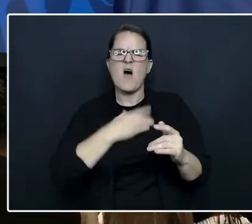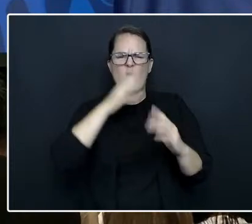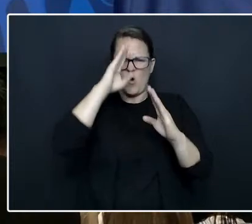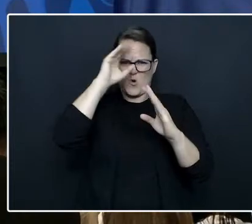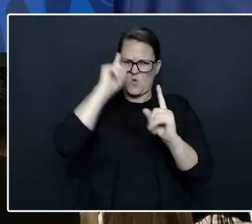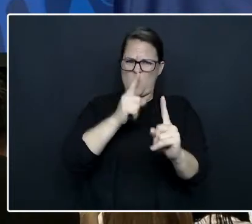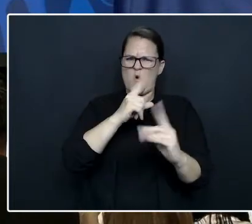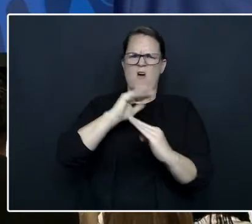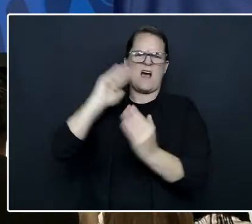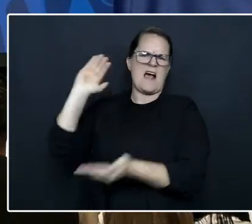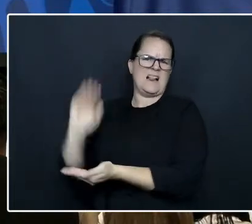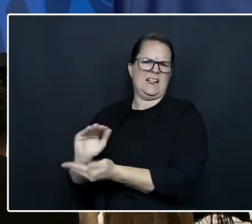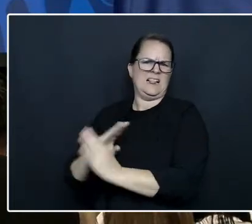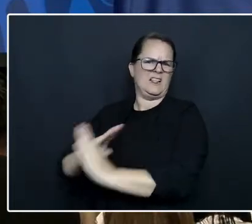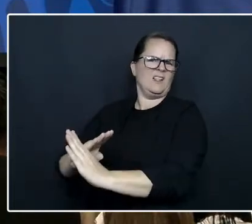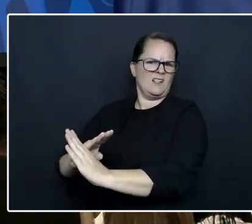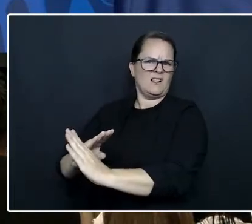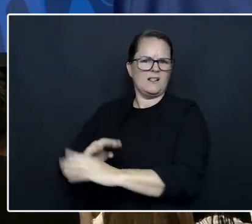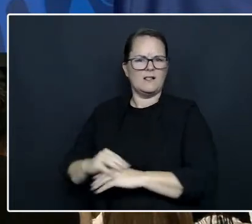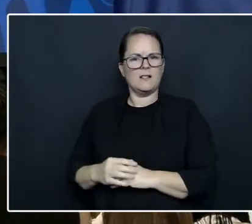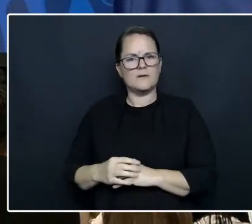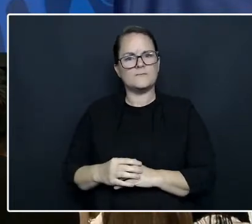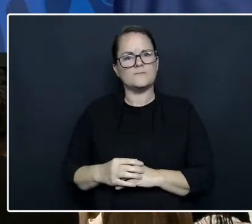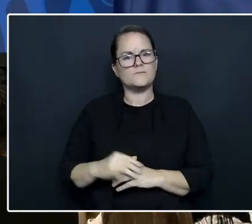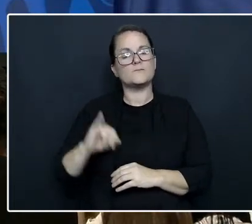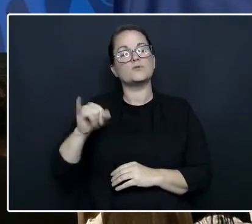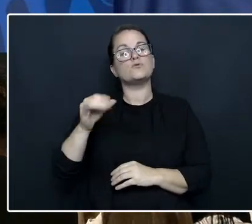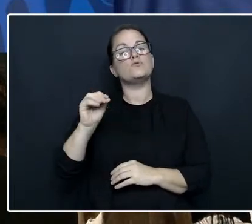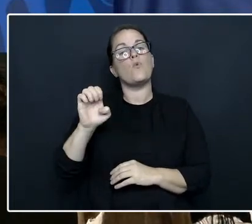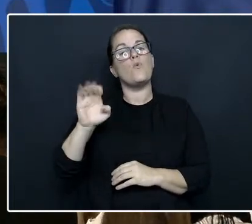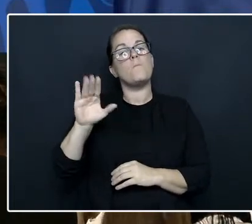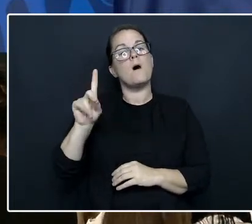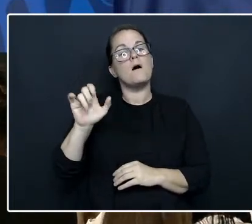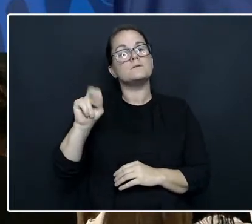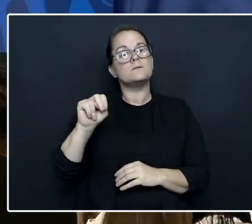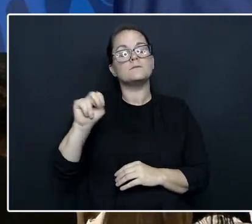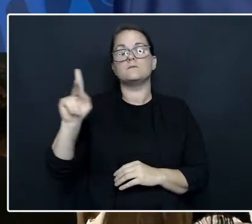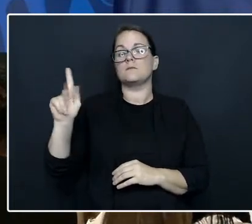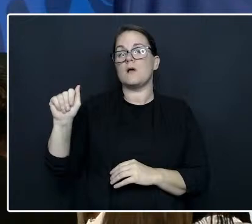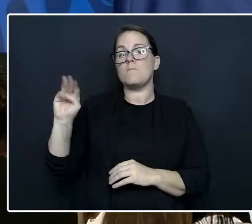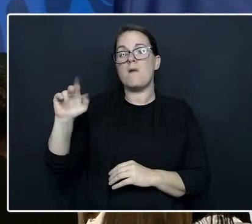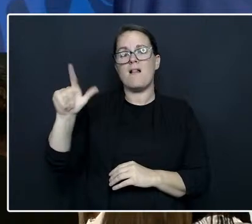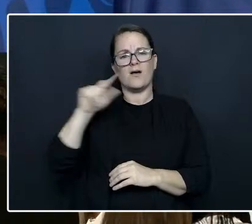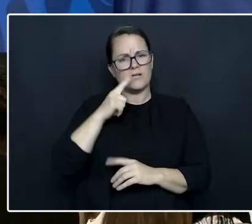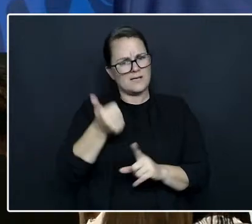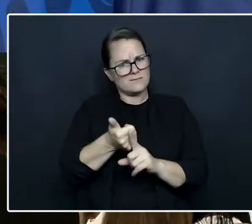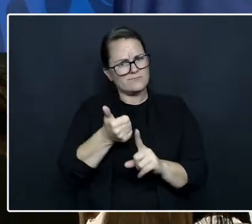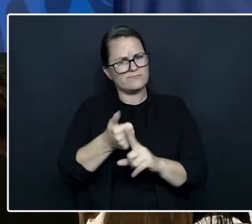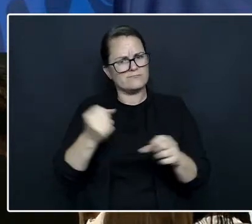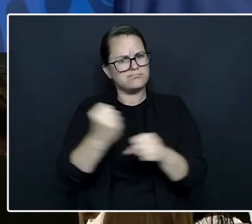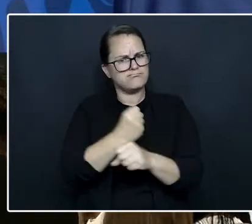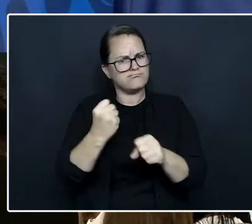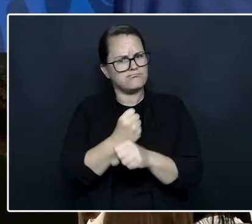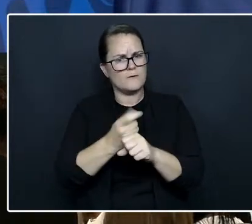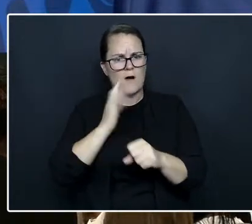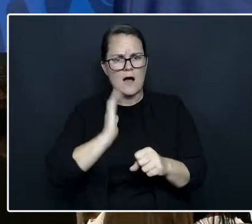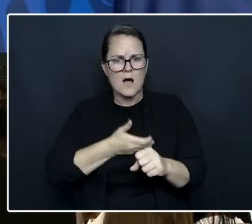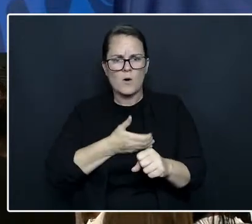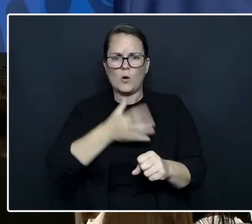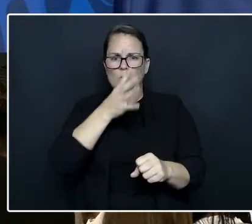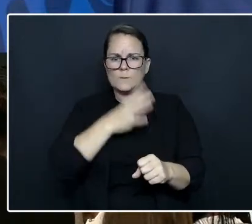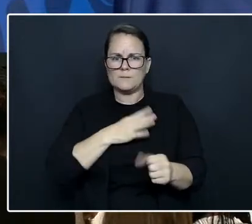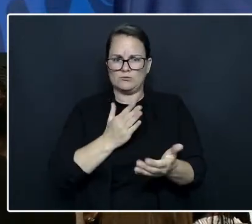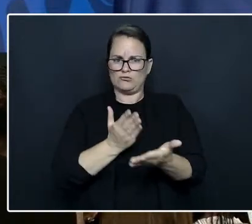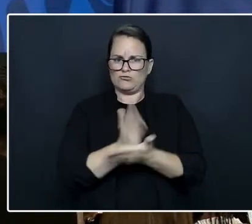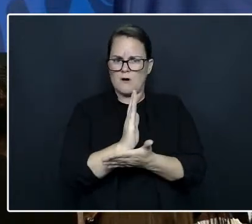Joe Biden and Kamala Harris fight for our fundamental freedoms, like the right for women to make our own